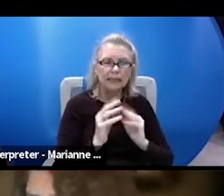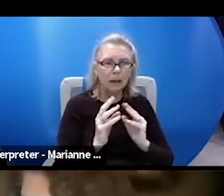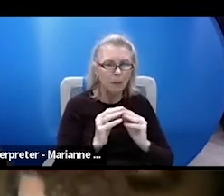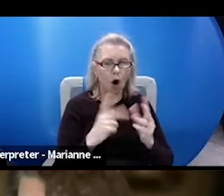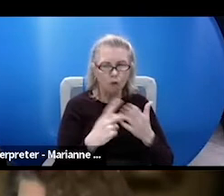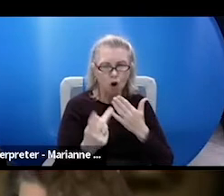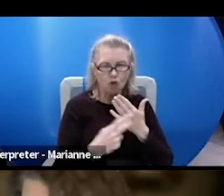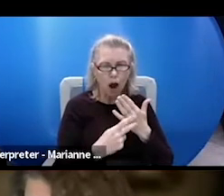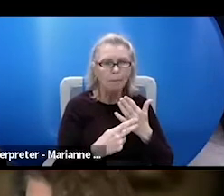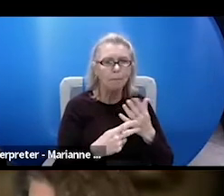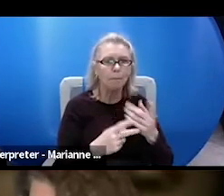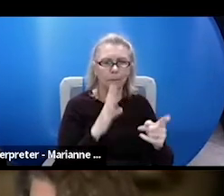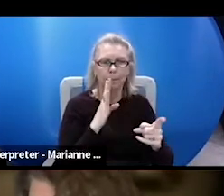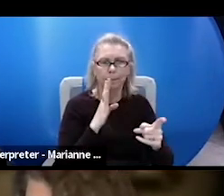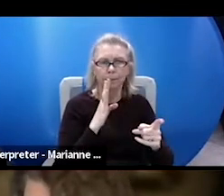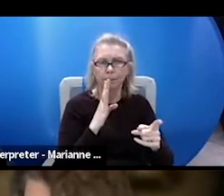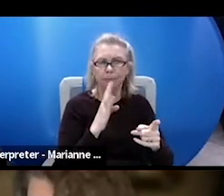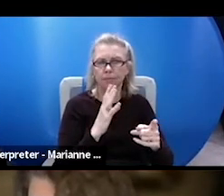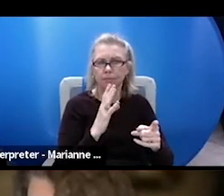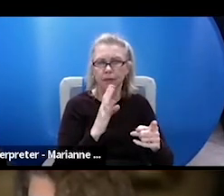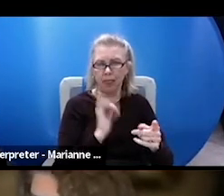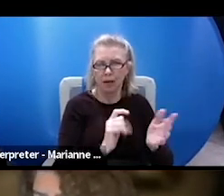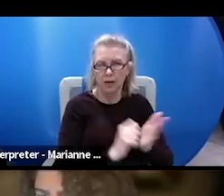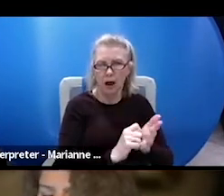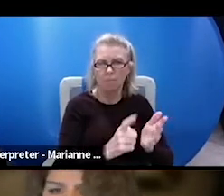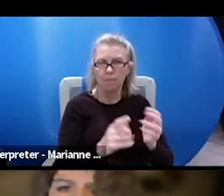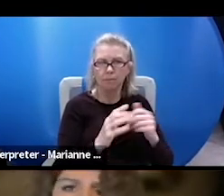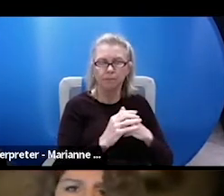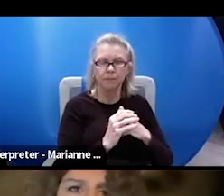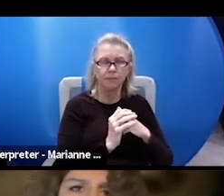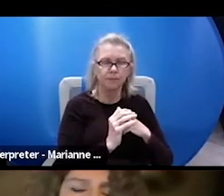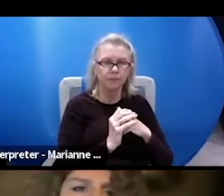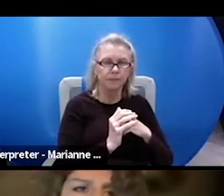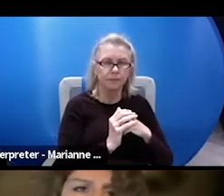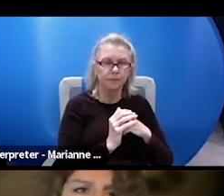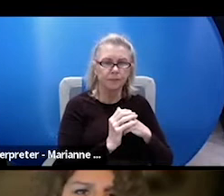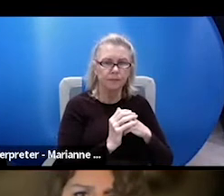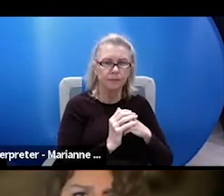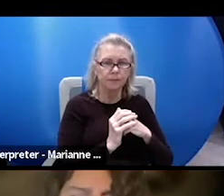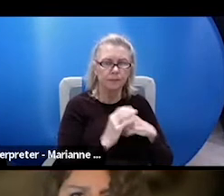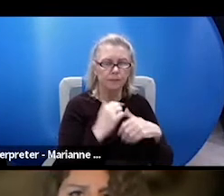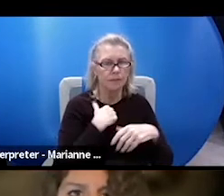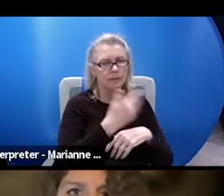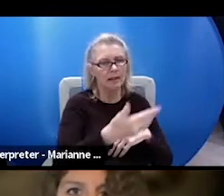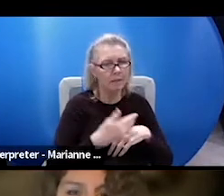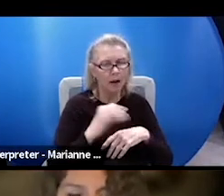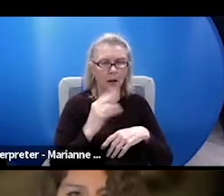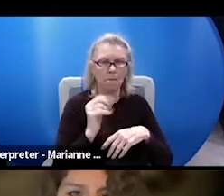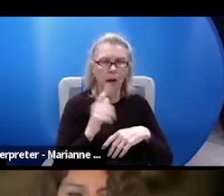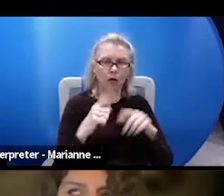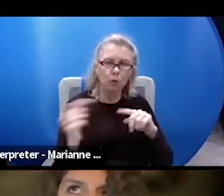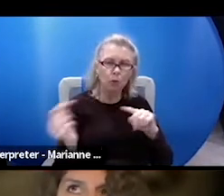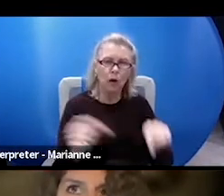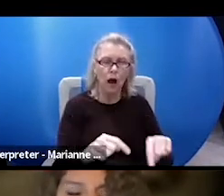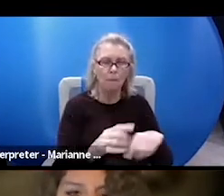time, we can go to the next slide. At that time, I invited Michael to come, and